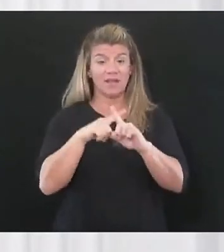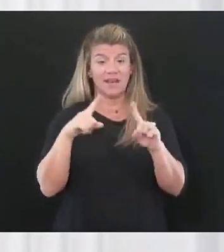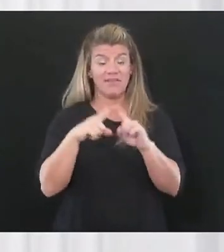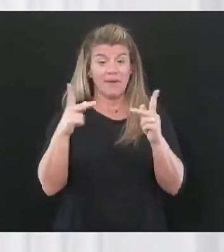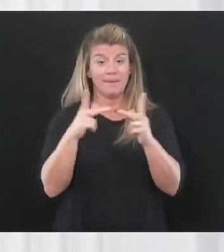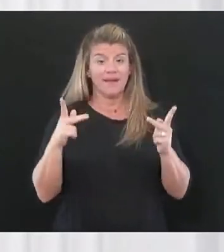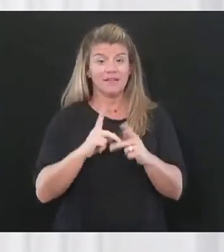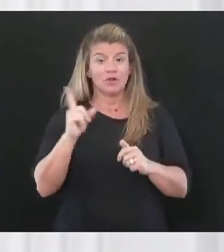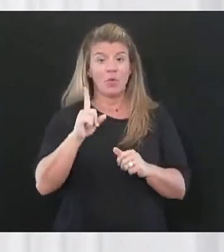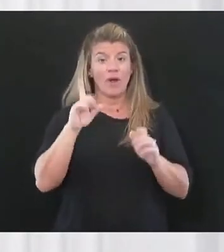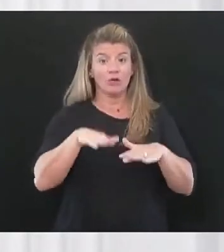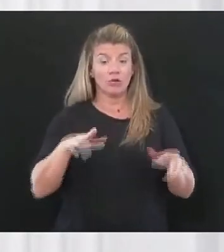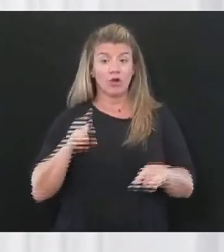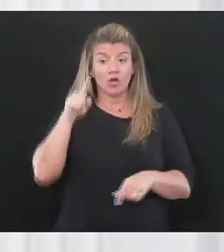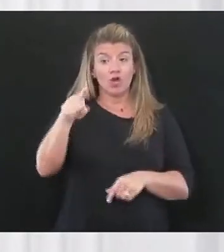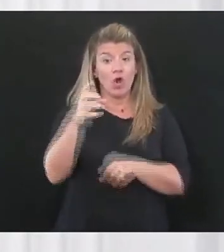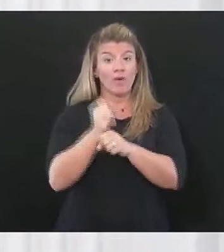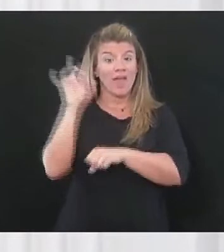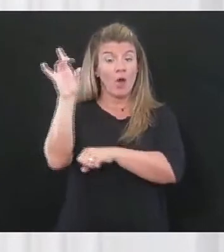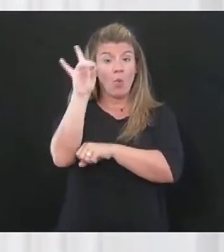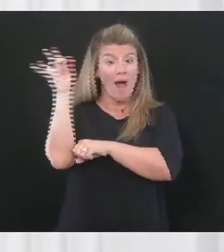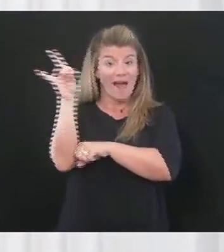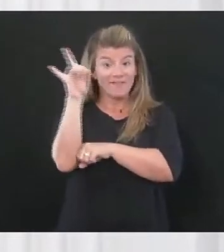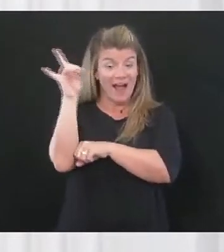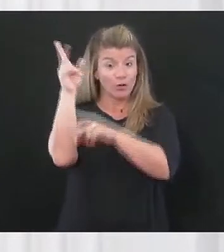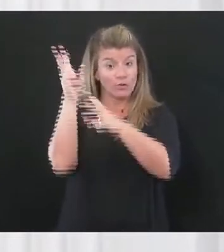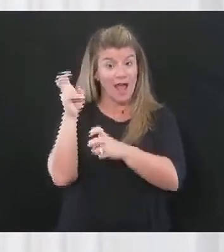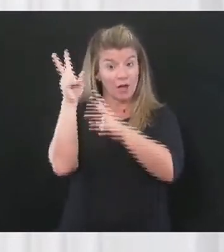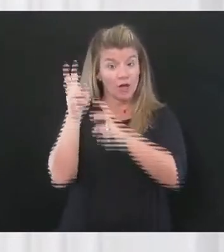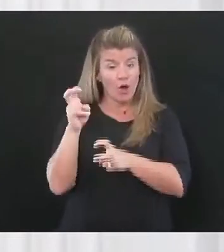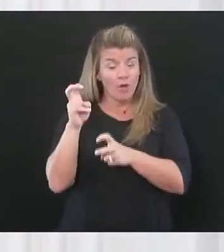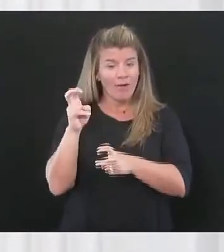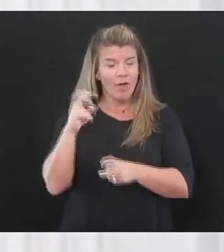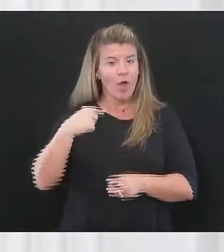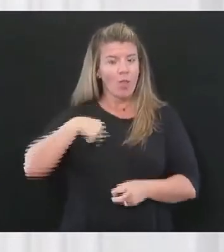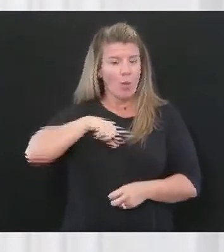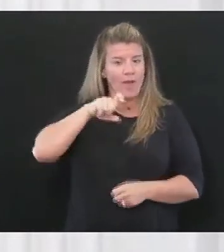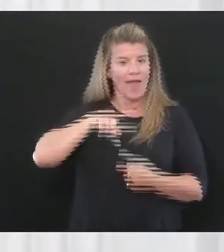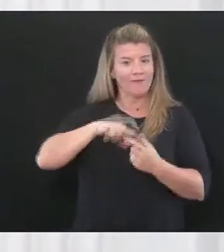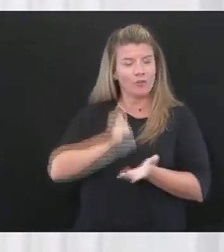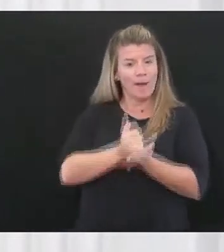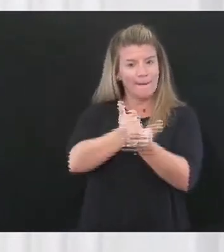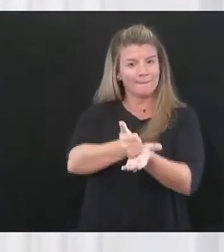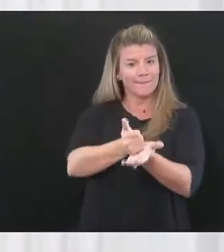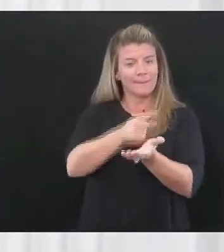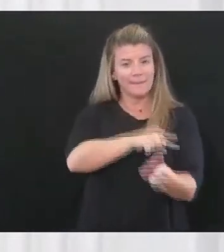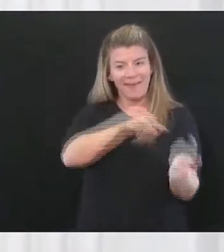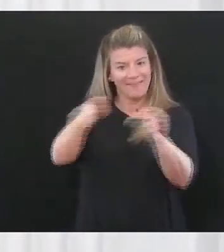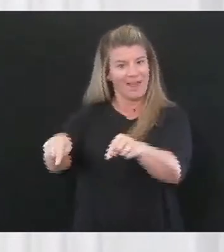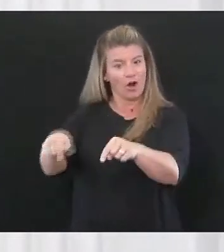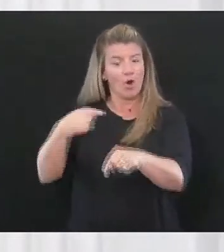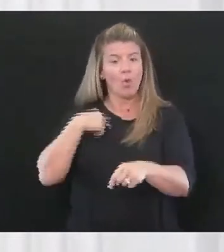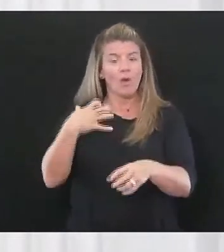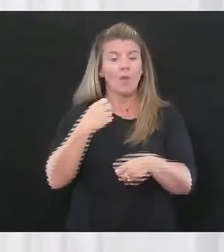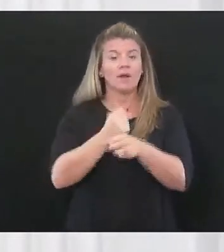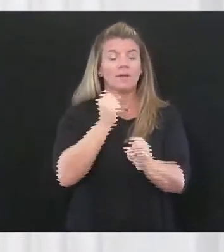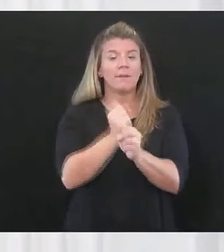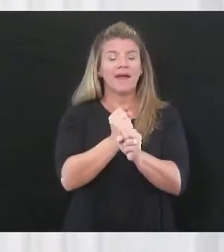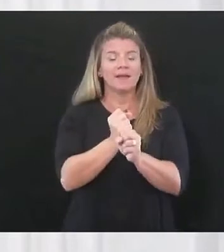to Wi-Fi. We have to assist those families to make sure they have access. We want to create the most